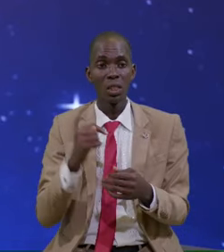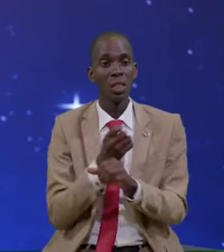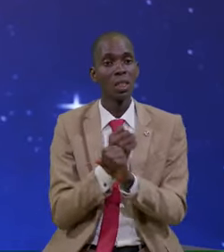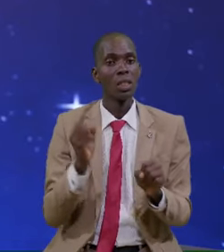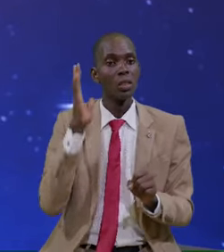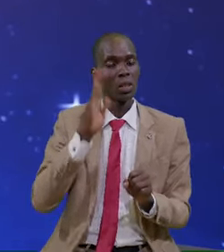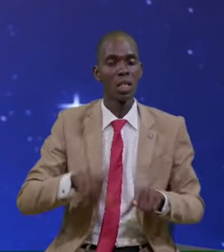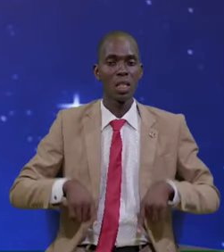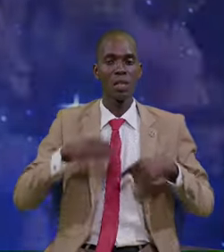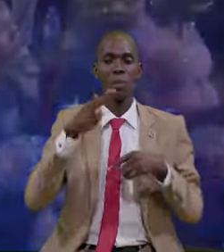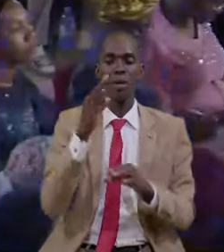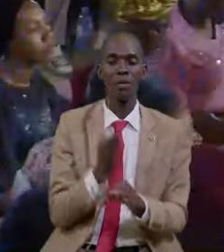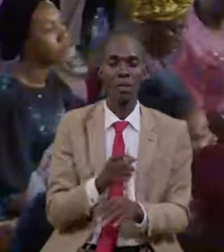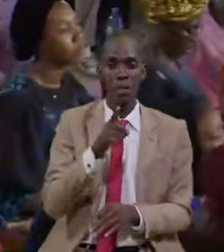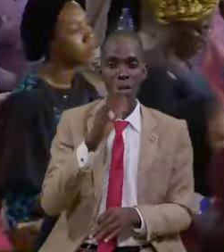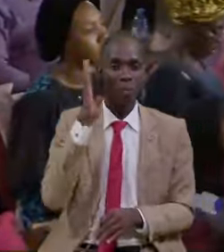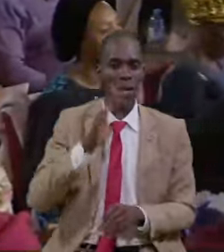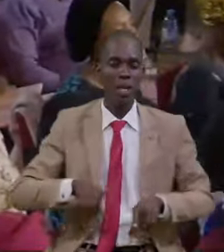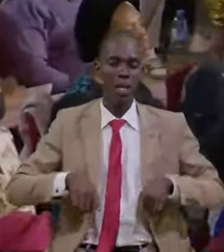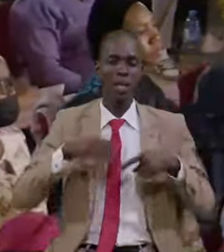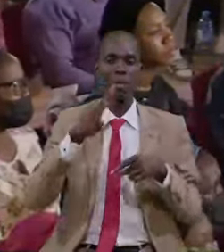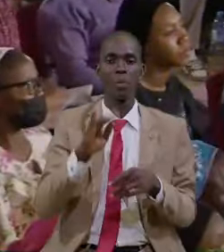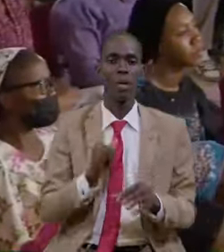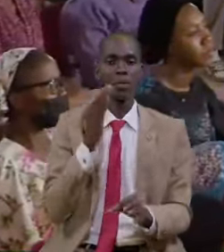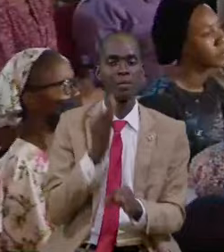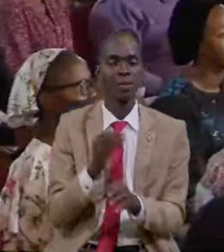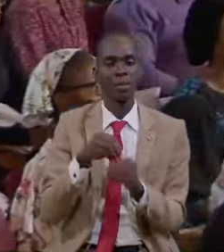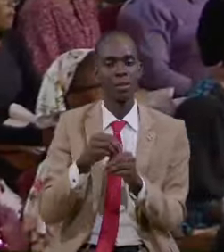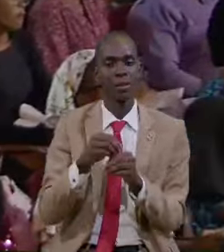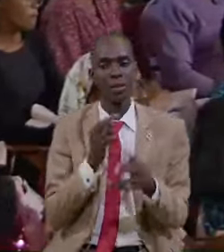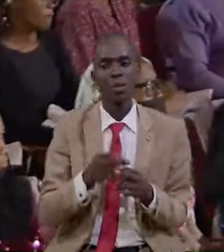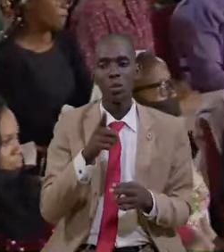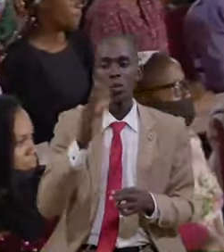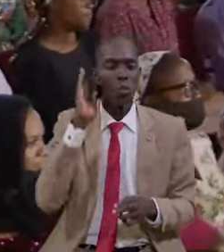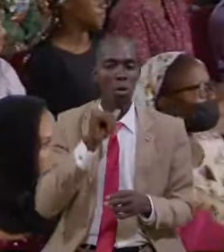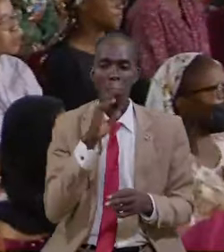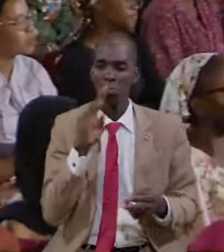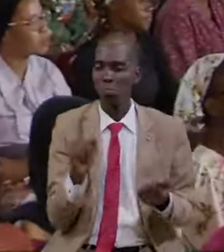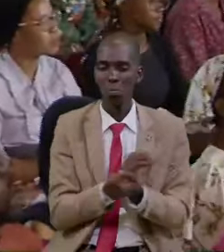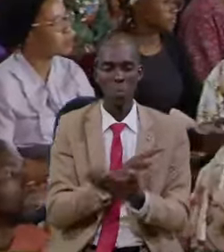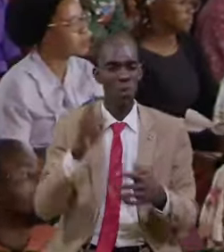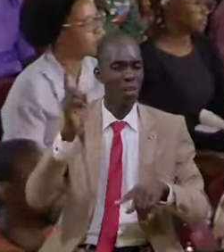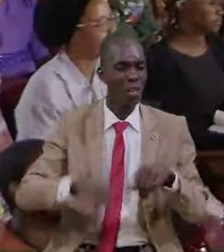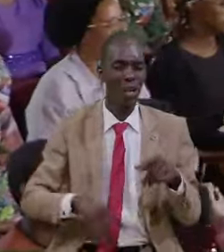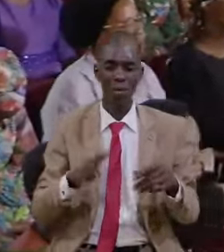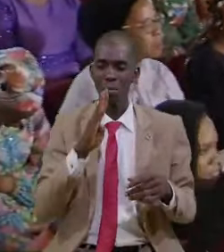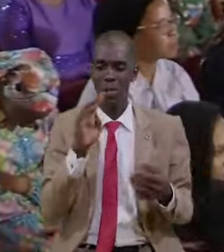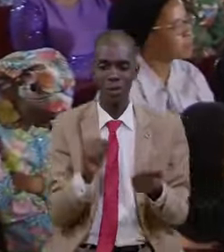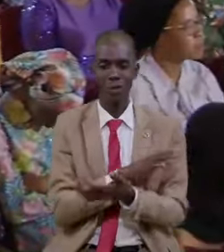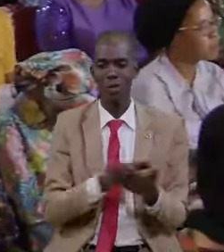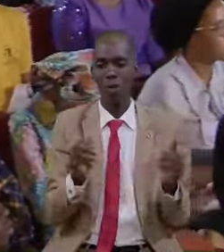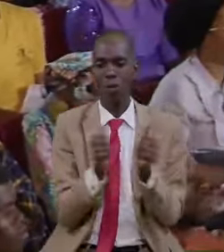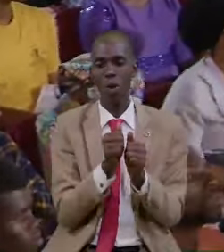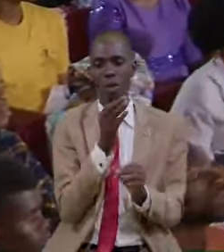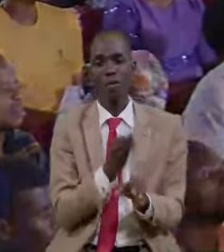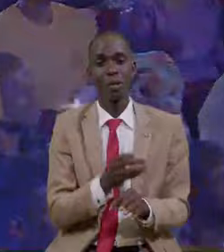faith. You will live by faith. You will not perish. You cannot perish by faith. You know, the just cannot perish